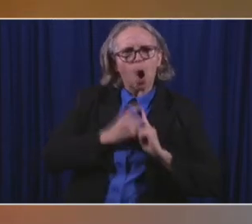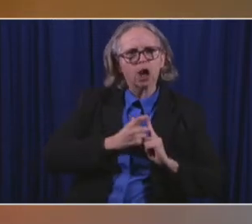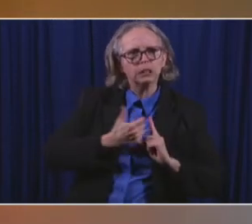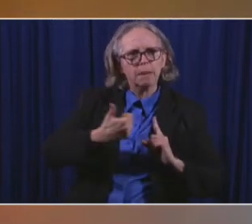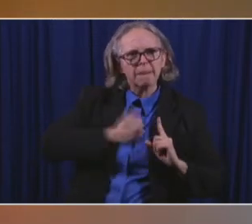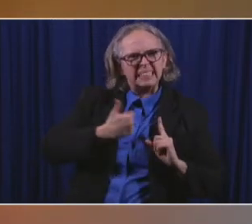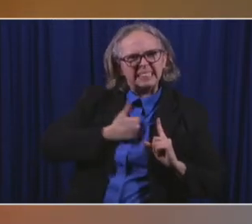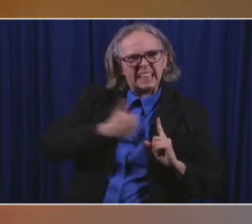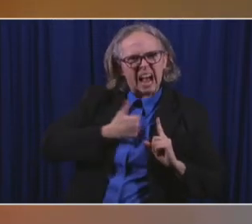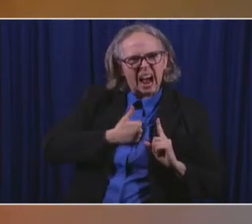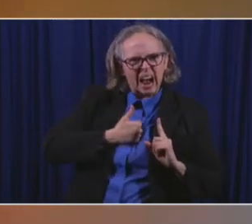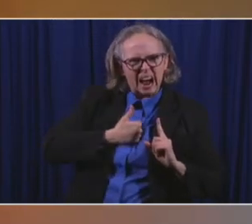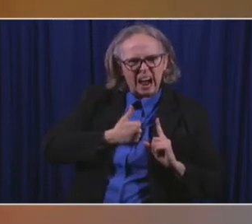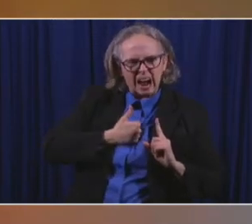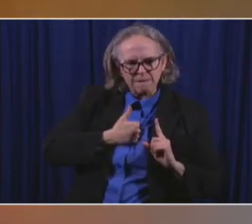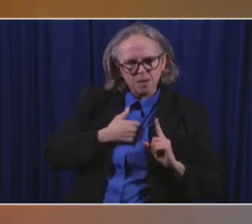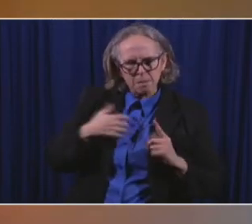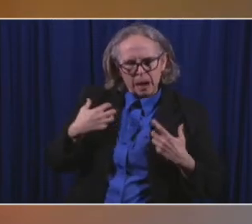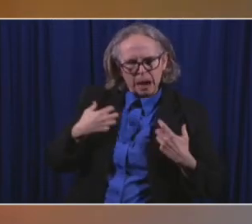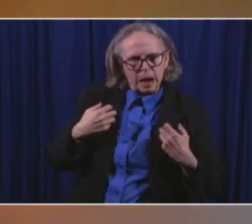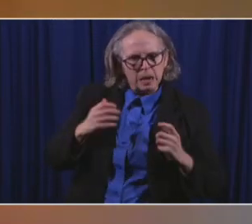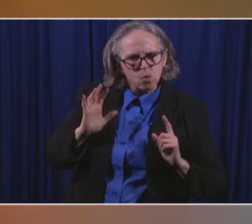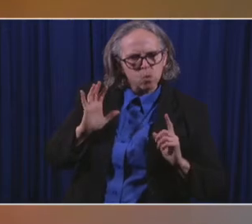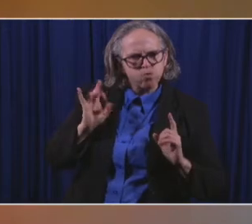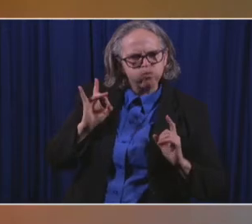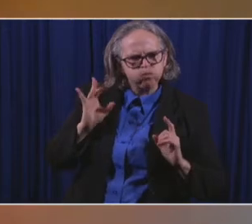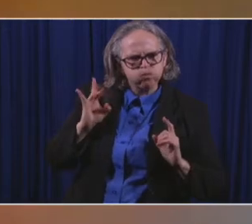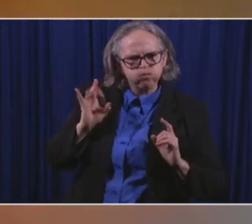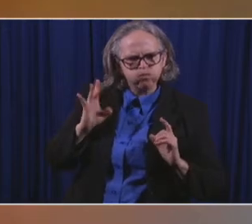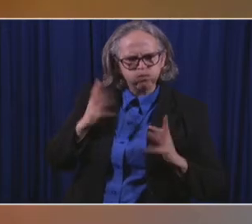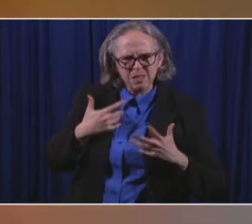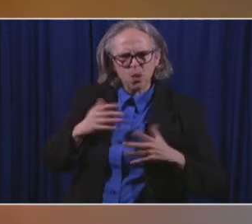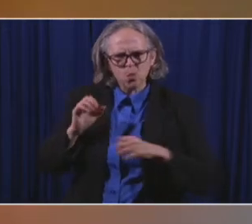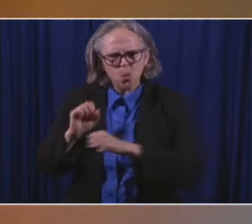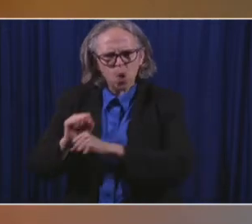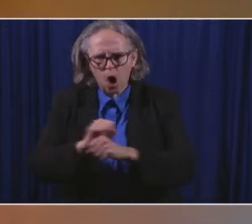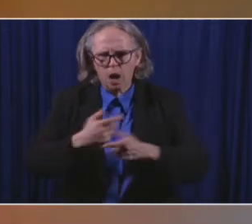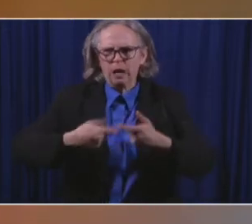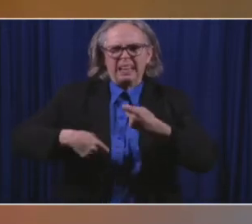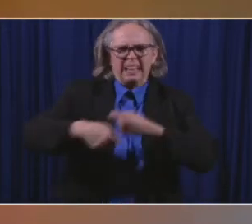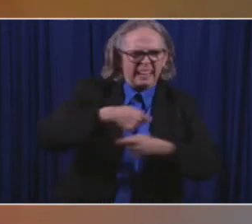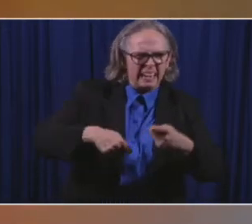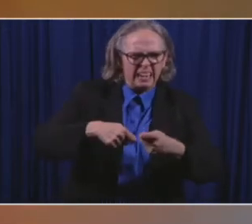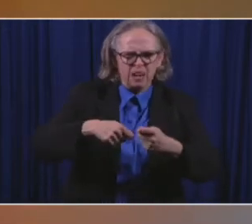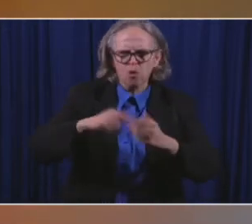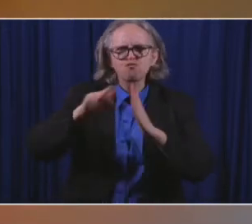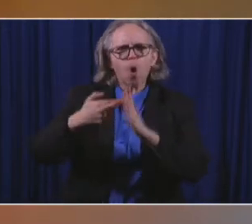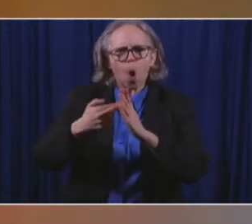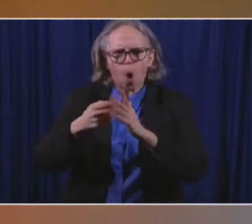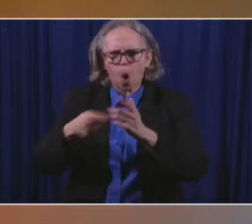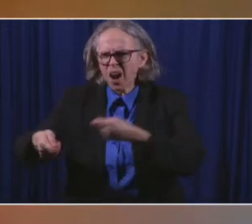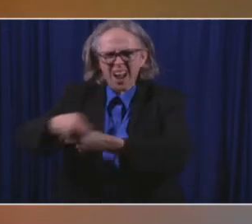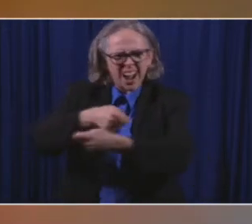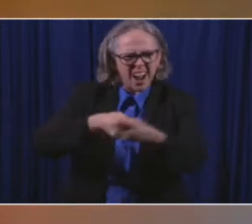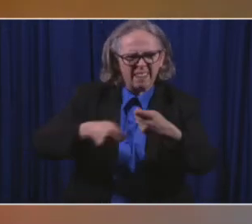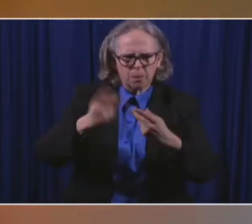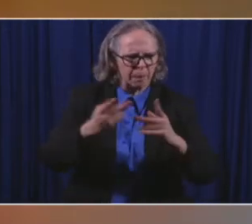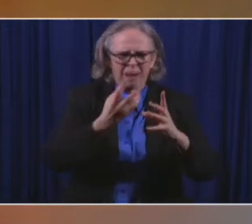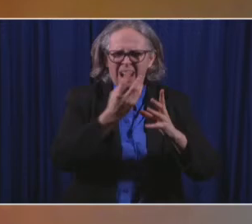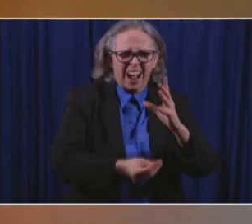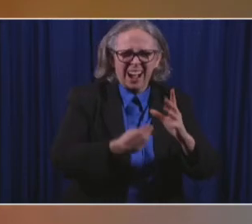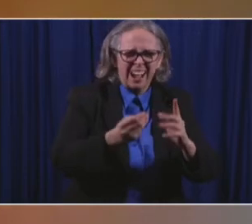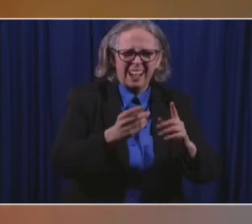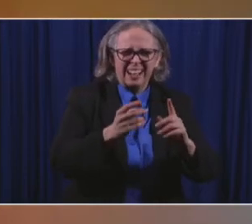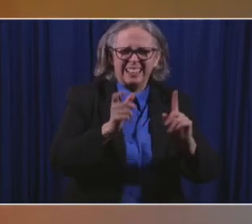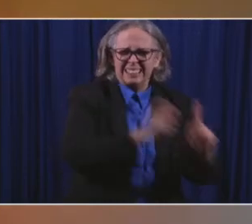my assistant nurse manager is actually working in the charge nurse role, and I will be doing so when I go in this afternoon. So very busy and